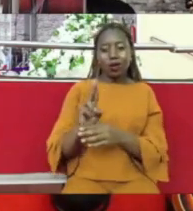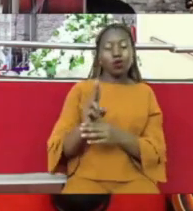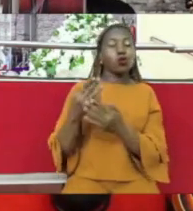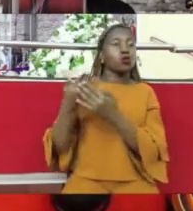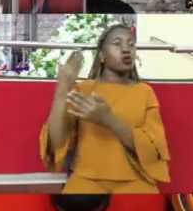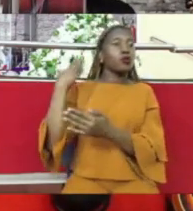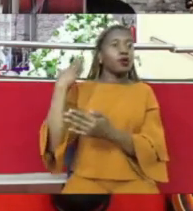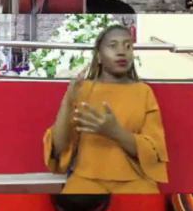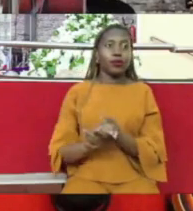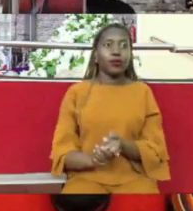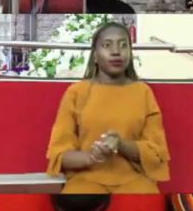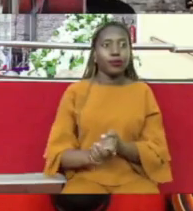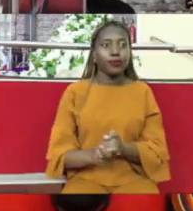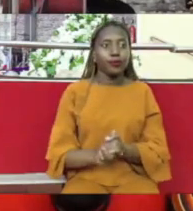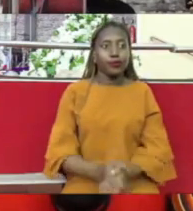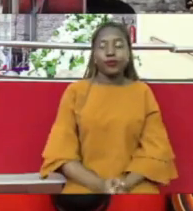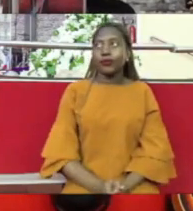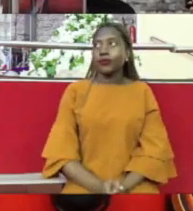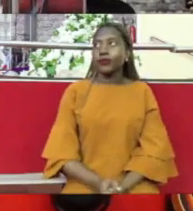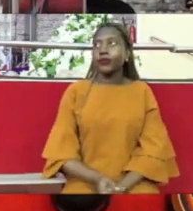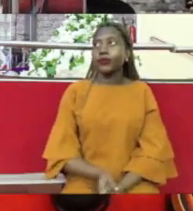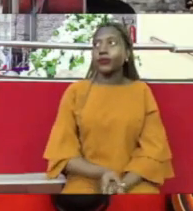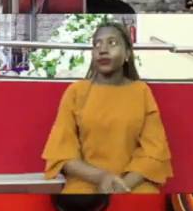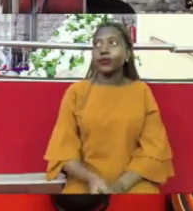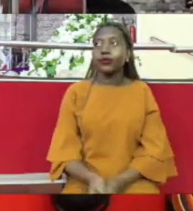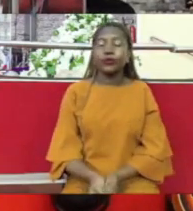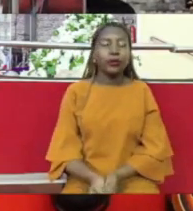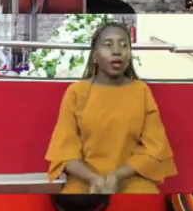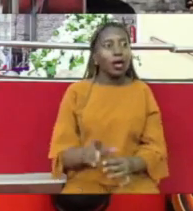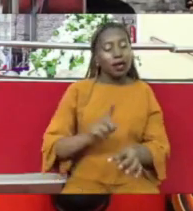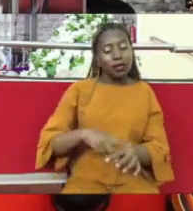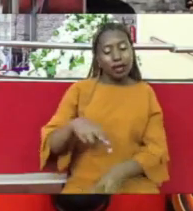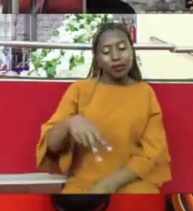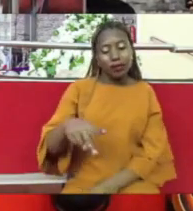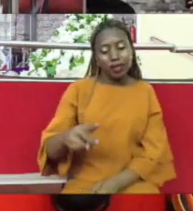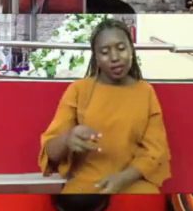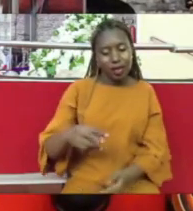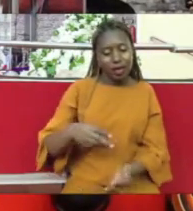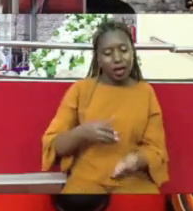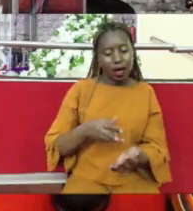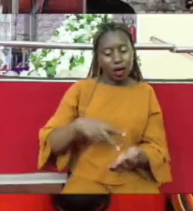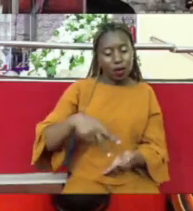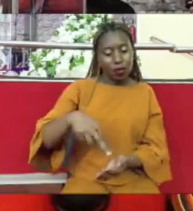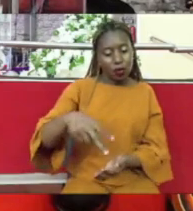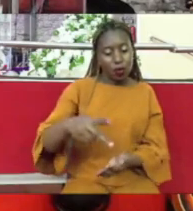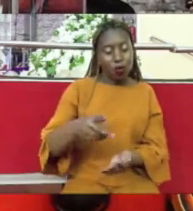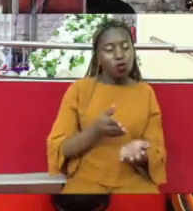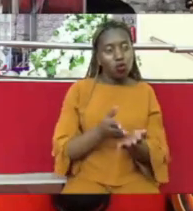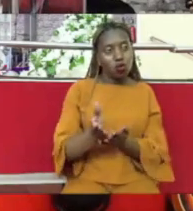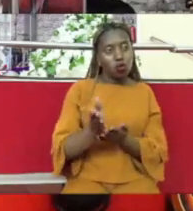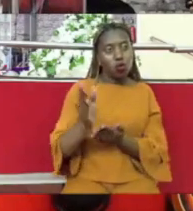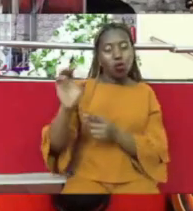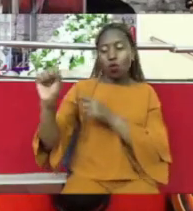kwamba angepitia Samaria japokuwa hawakuwa wanapatana na Wasamaria. As he walked through Samaria, the disciples had gone to look for food.